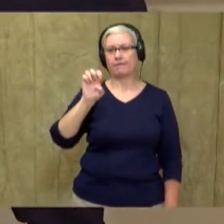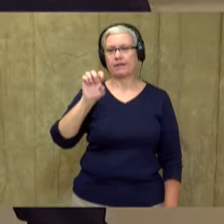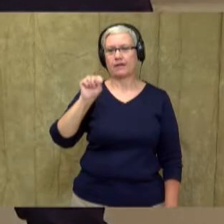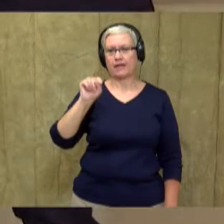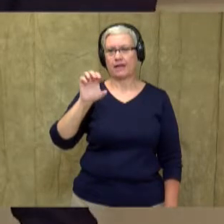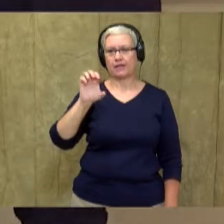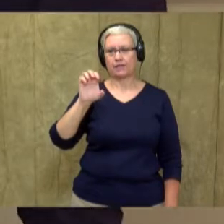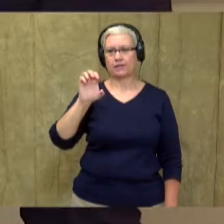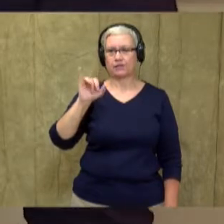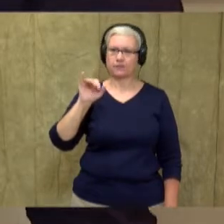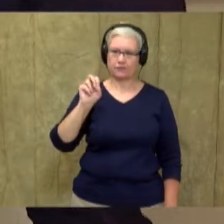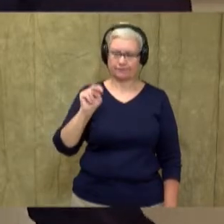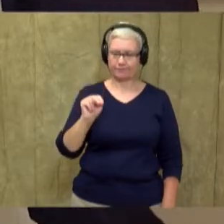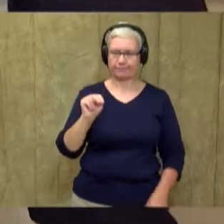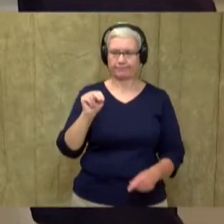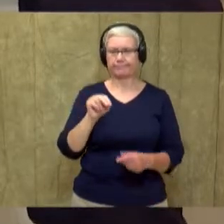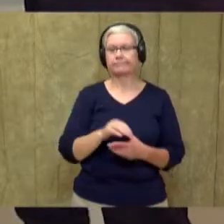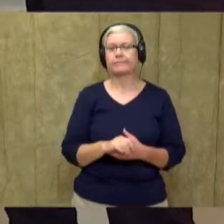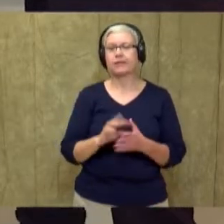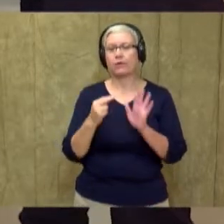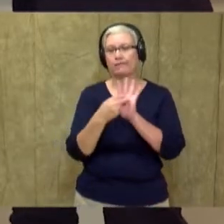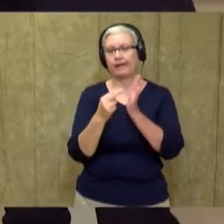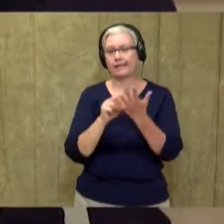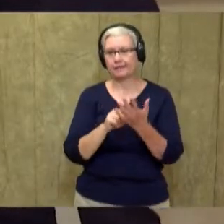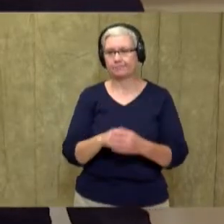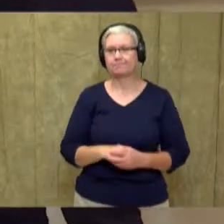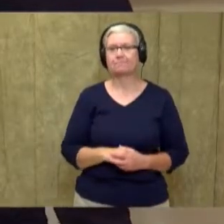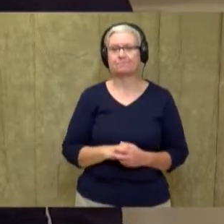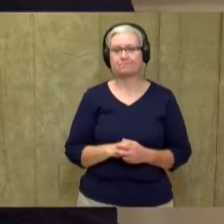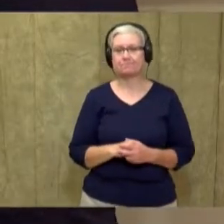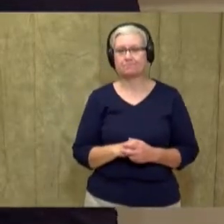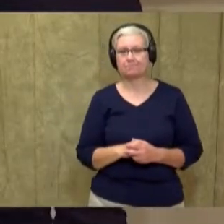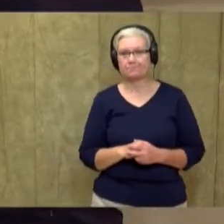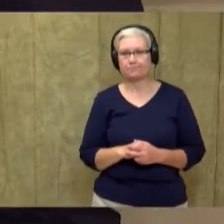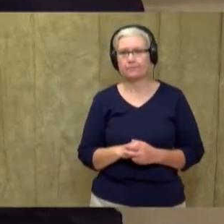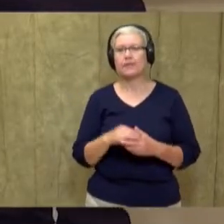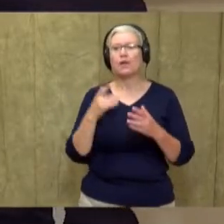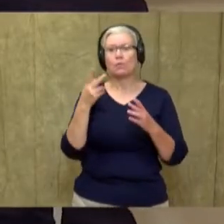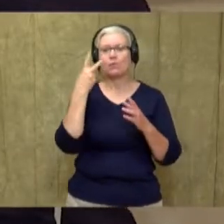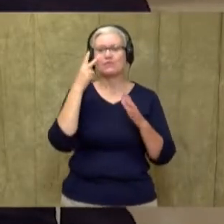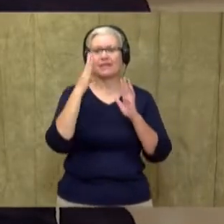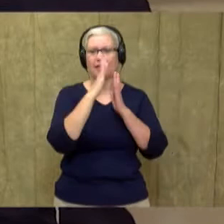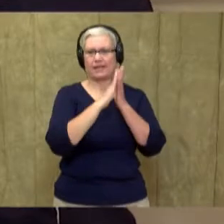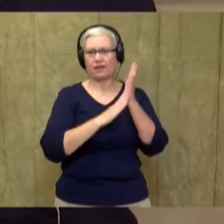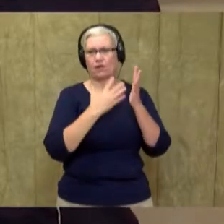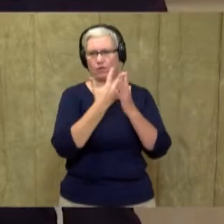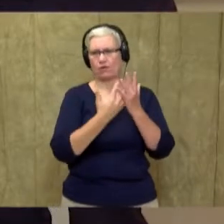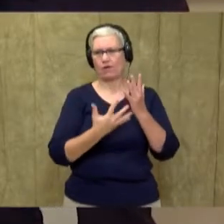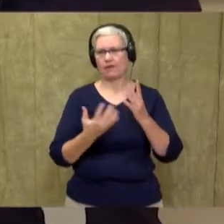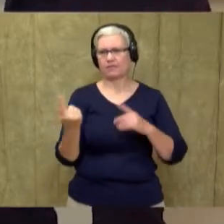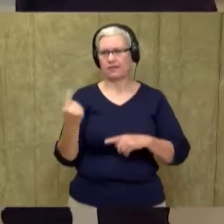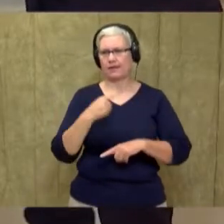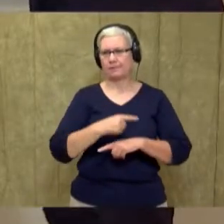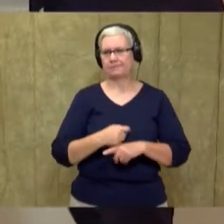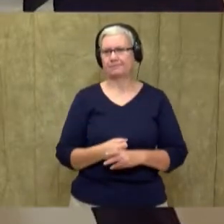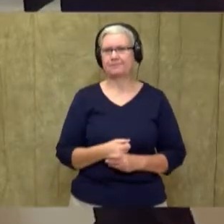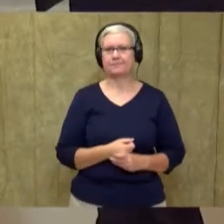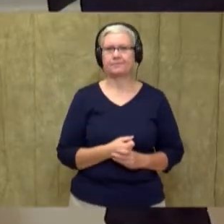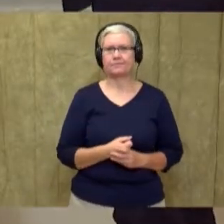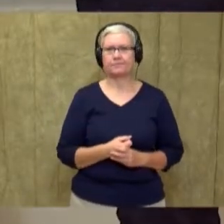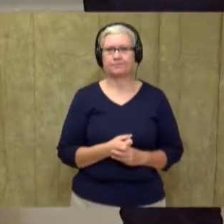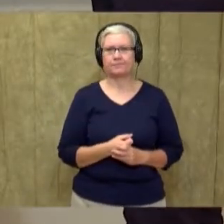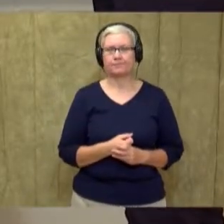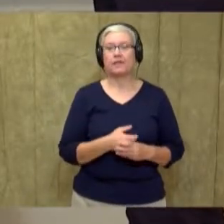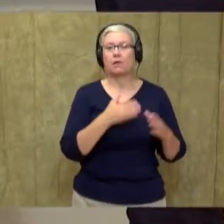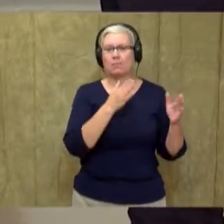reflecting it. And those terms are going to come up as we continue to look at some of these graphs of quadratic functions. So